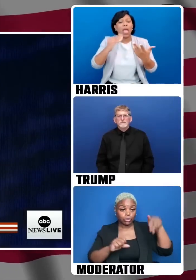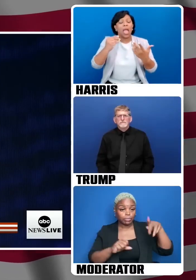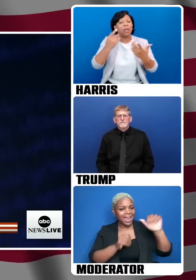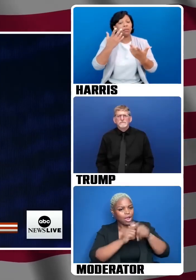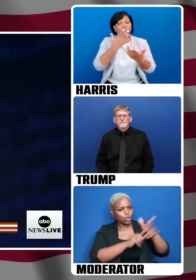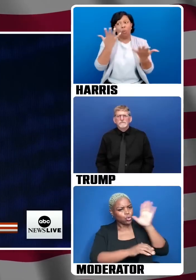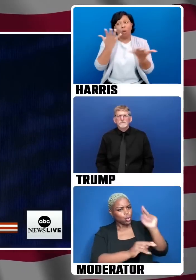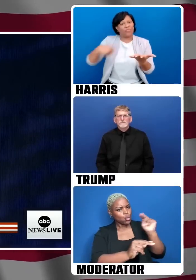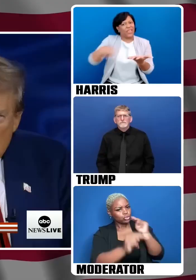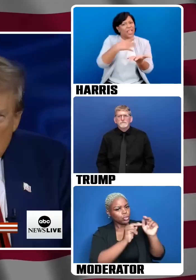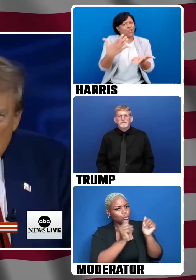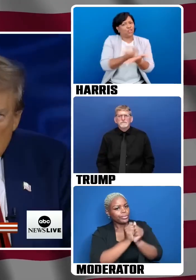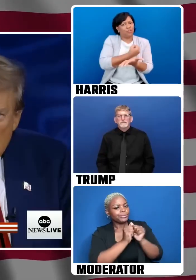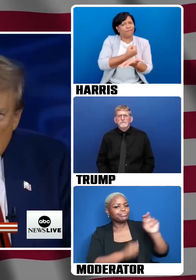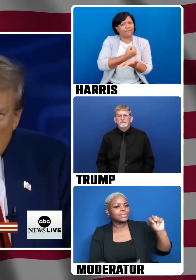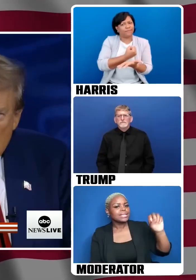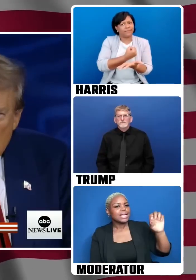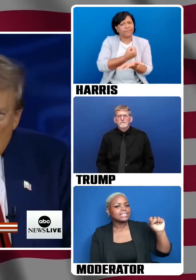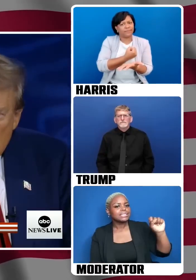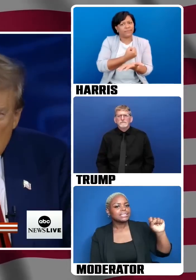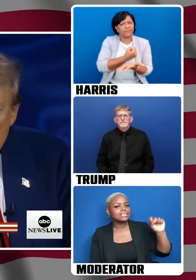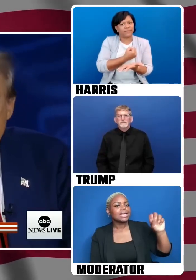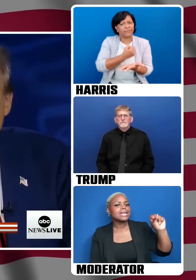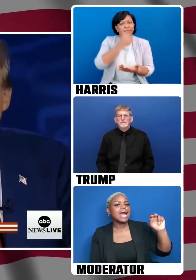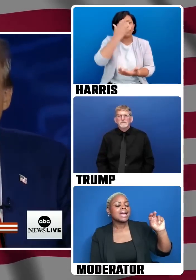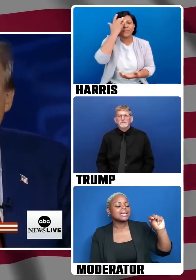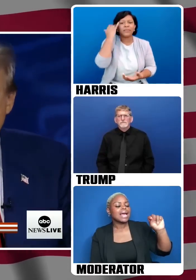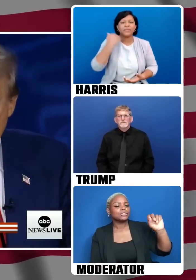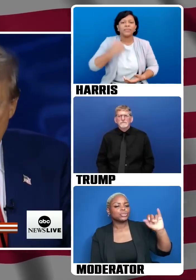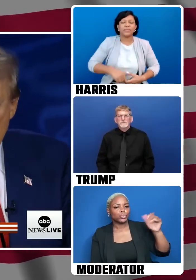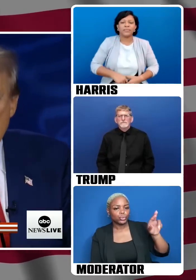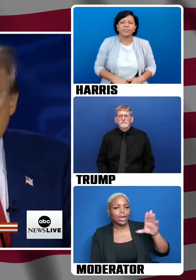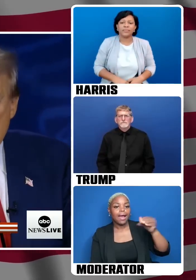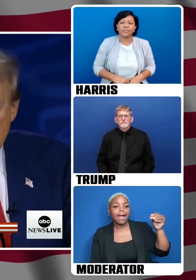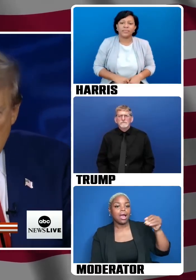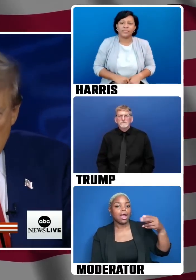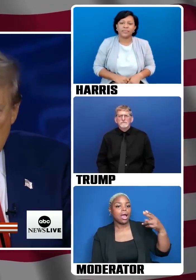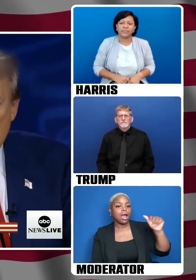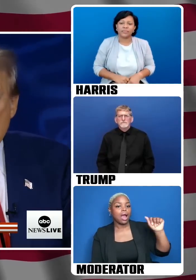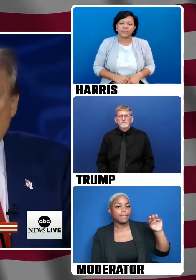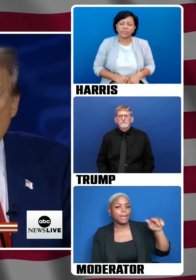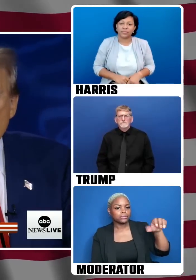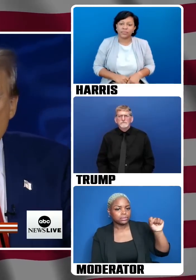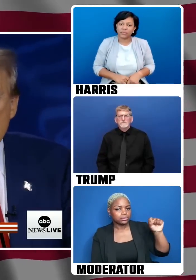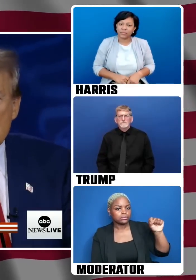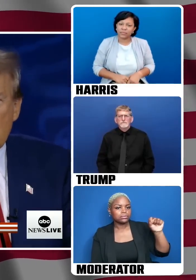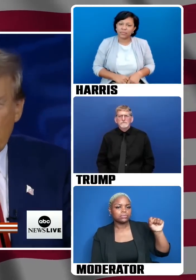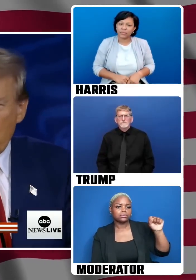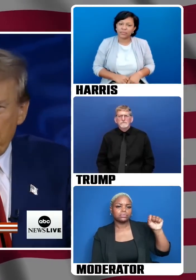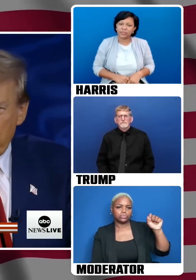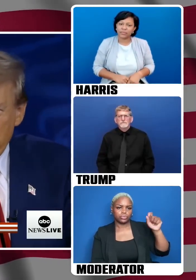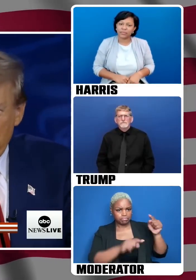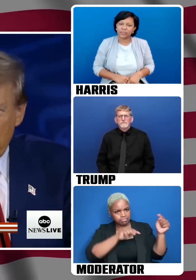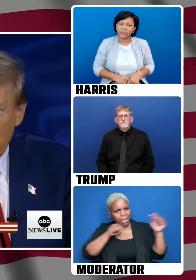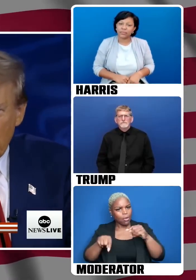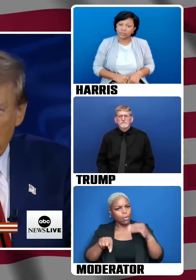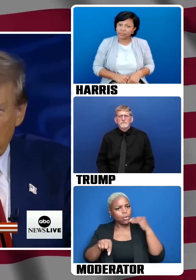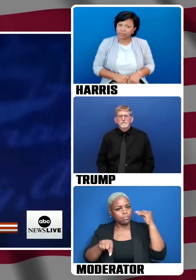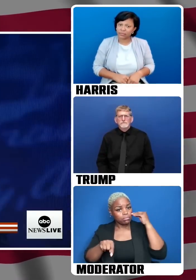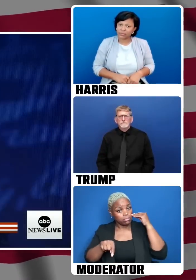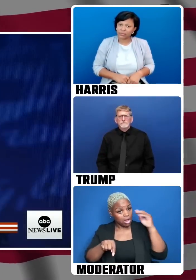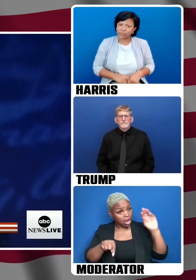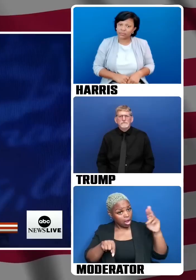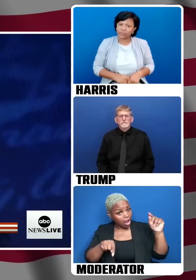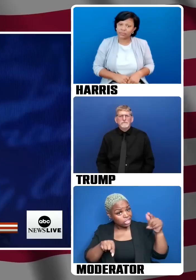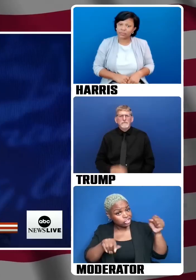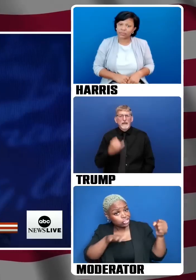Netanyahu and also Hamas in order to get the hostages out and prevent the killing of more innocent civilians in Gaza? If I were president, it